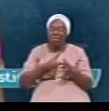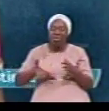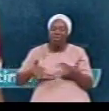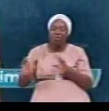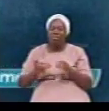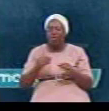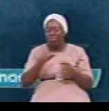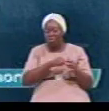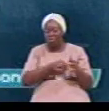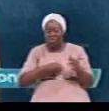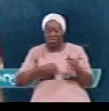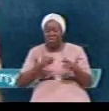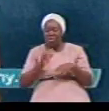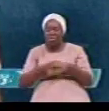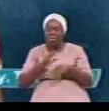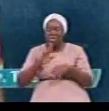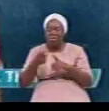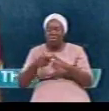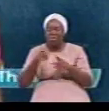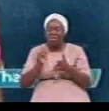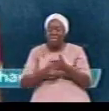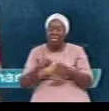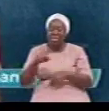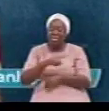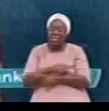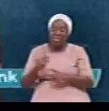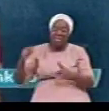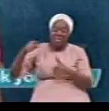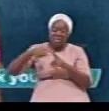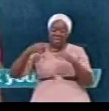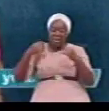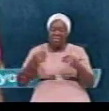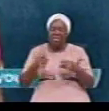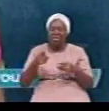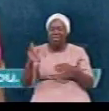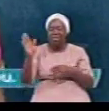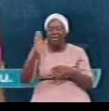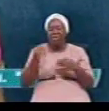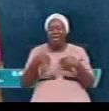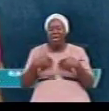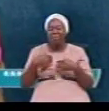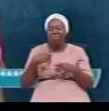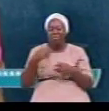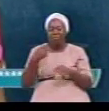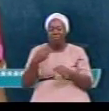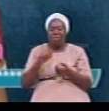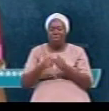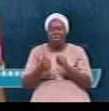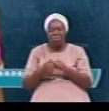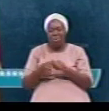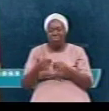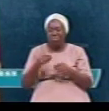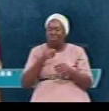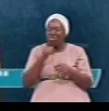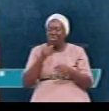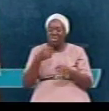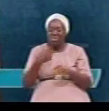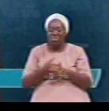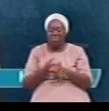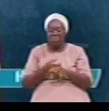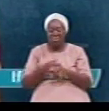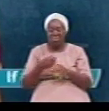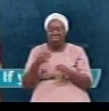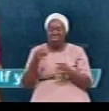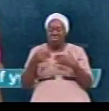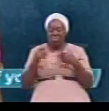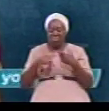problem. And from that day to date, I've never had any problems and difficulties. I'm no longer reacting to the things that